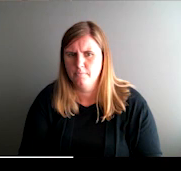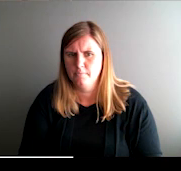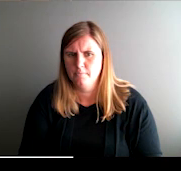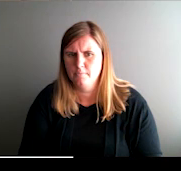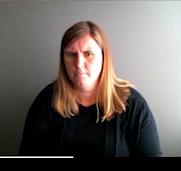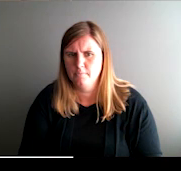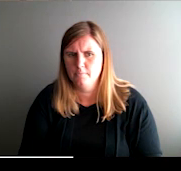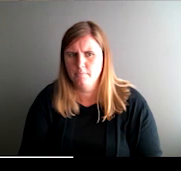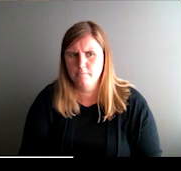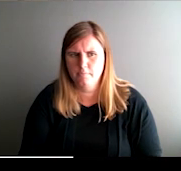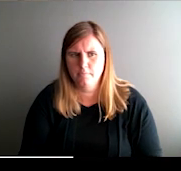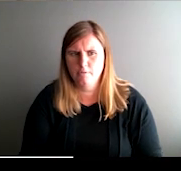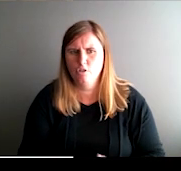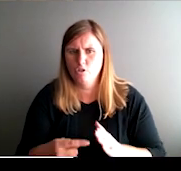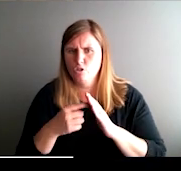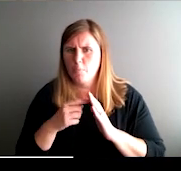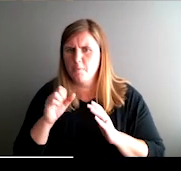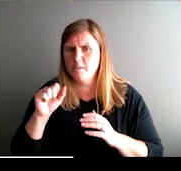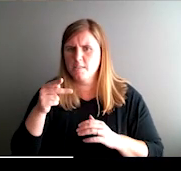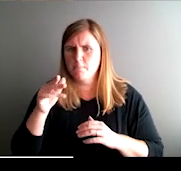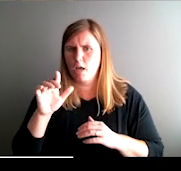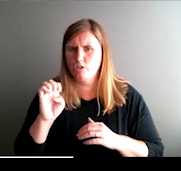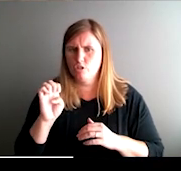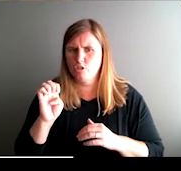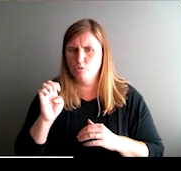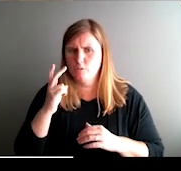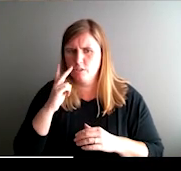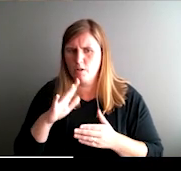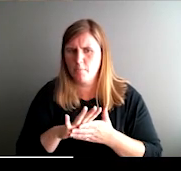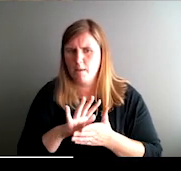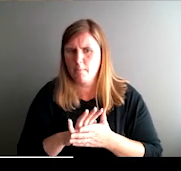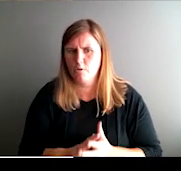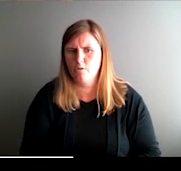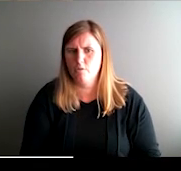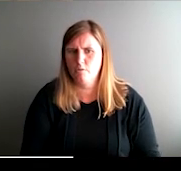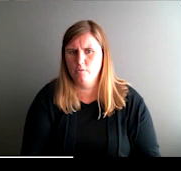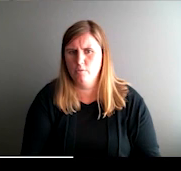Give me the shampoo, the sponge, the seal, and the cooler.